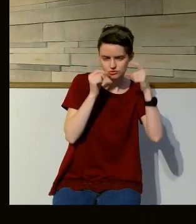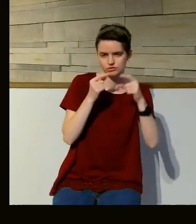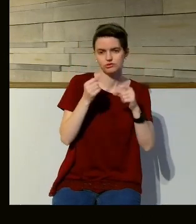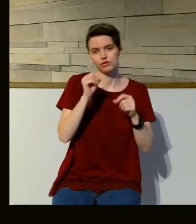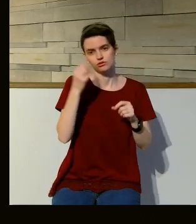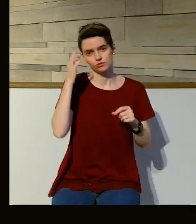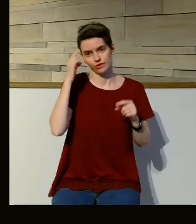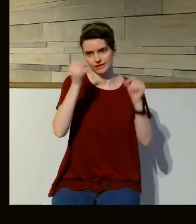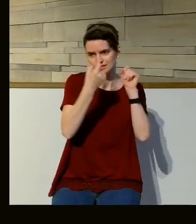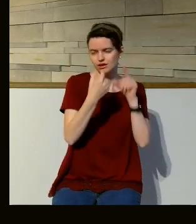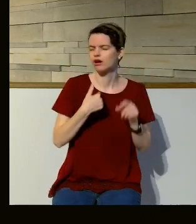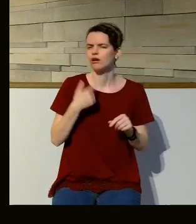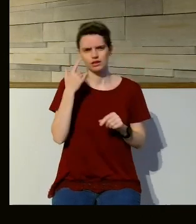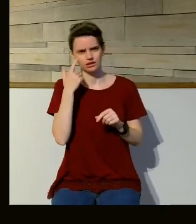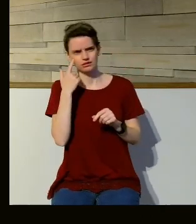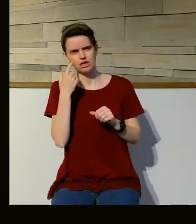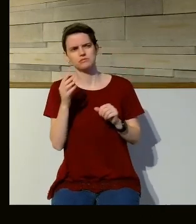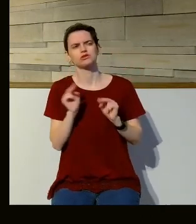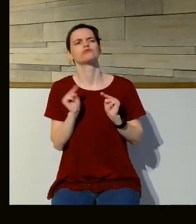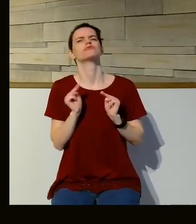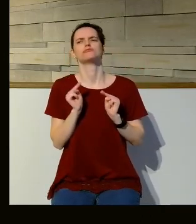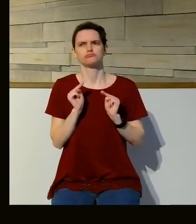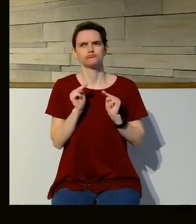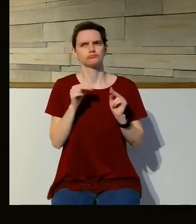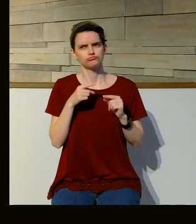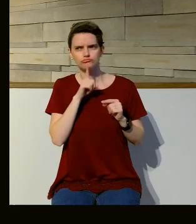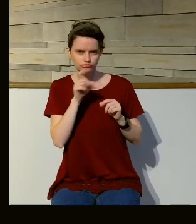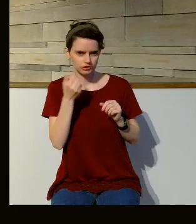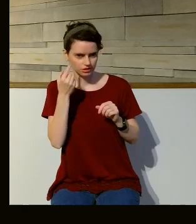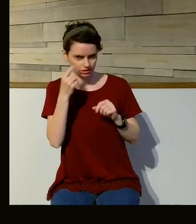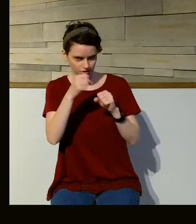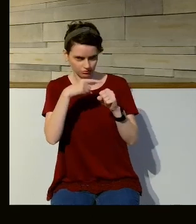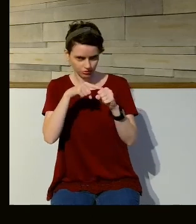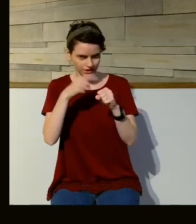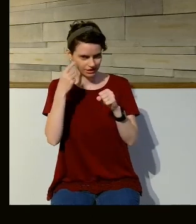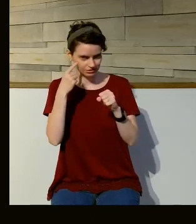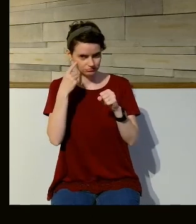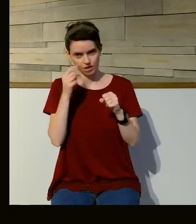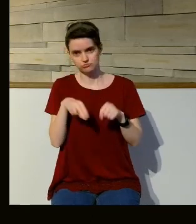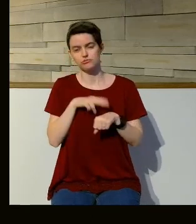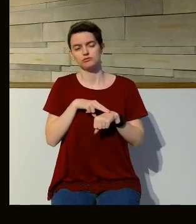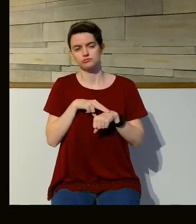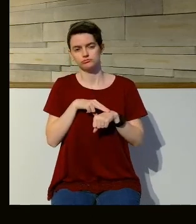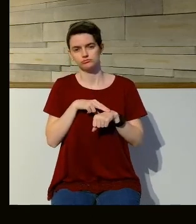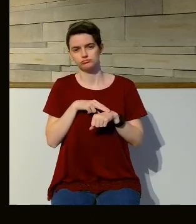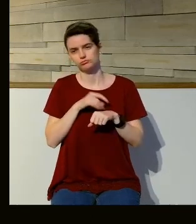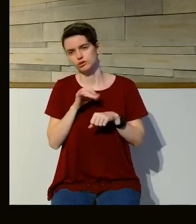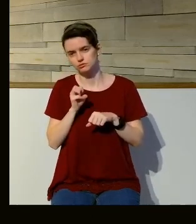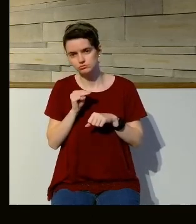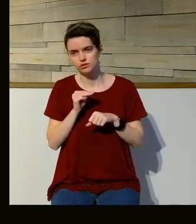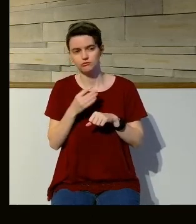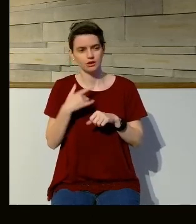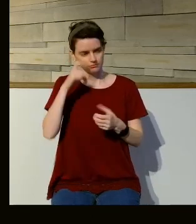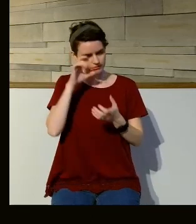brain thinks. We think, oh, let's be neutral. Sure, let's say the brain thinks. That's not neutrality, that's naturalism. Yet, we believe